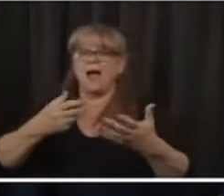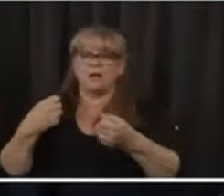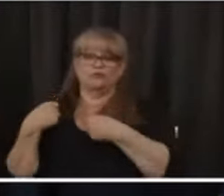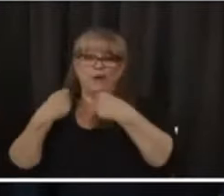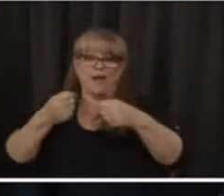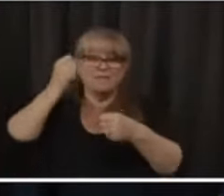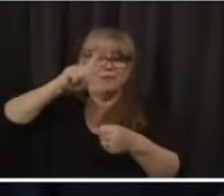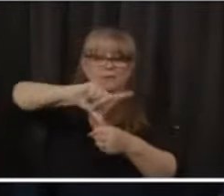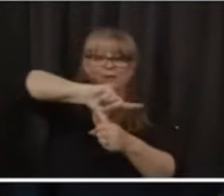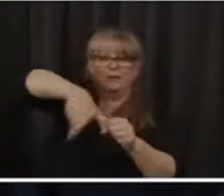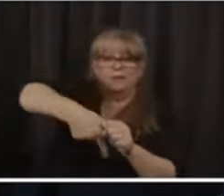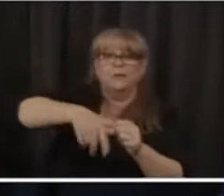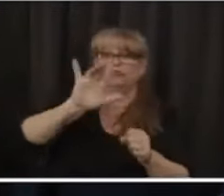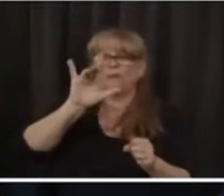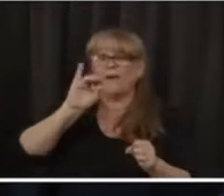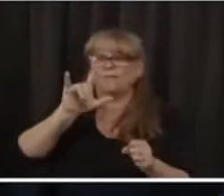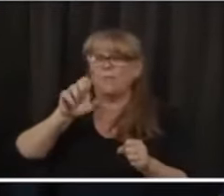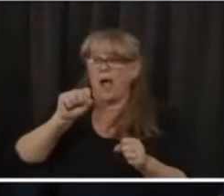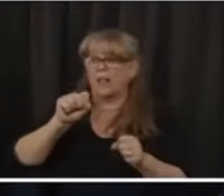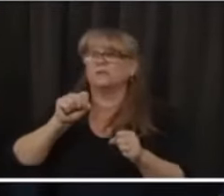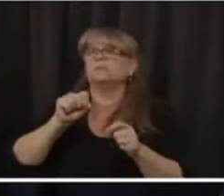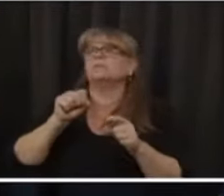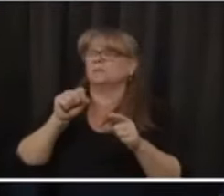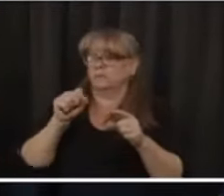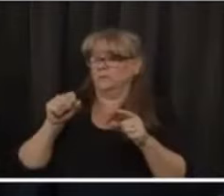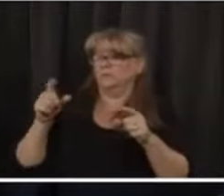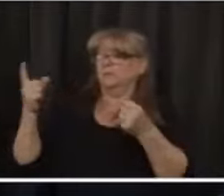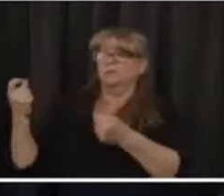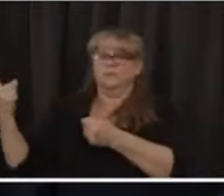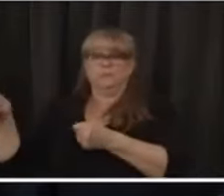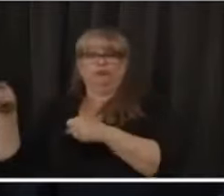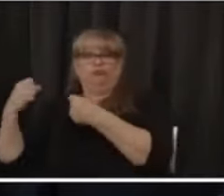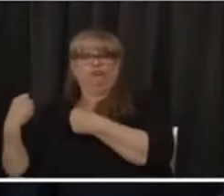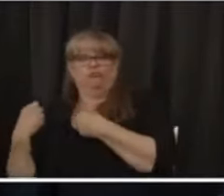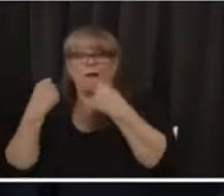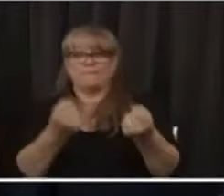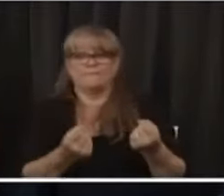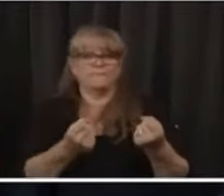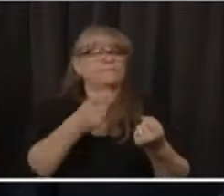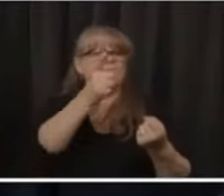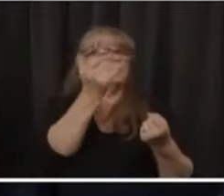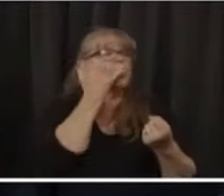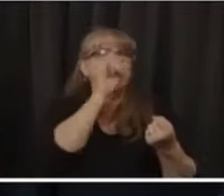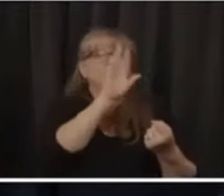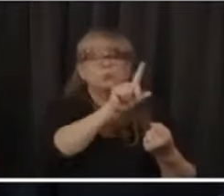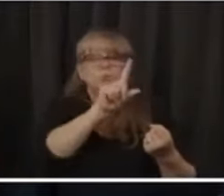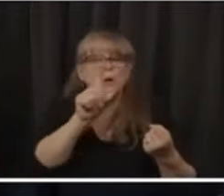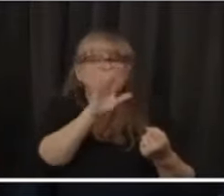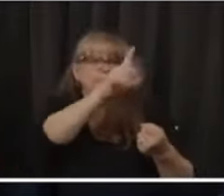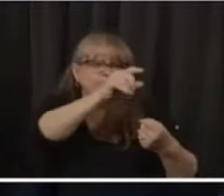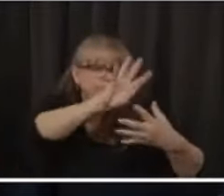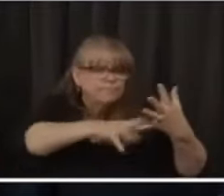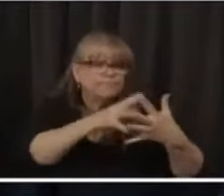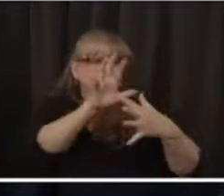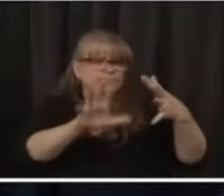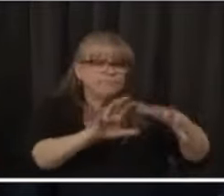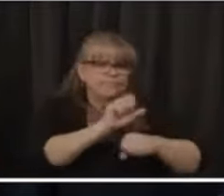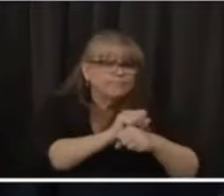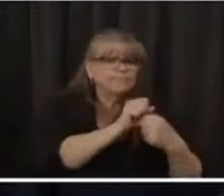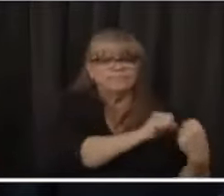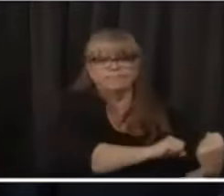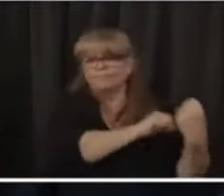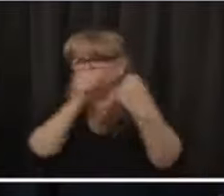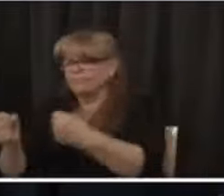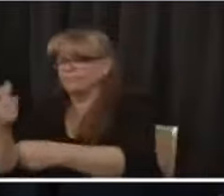just call 211. They'll be happy to schedule a van or car to pick you up, take you to get vaccinated, take you back.